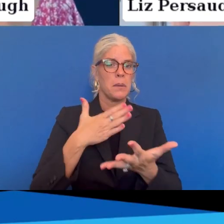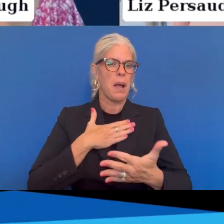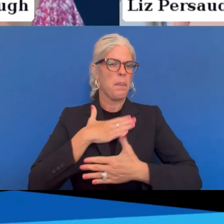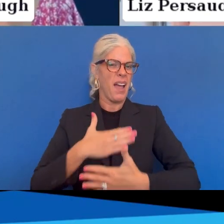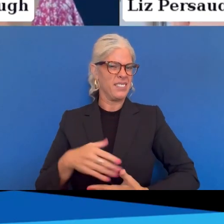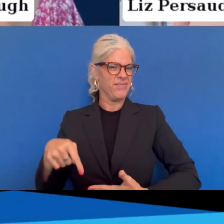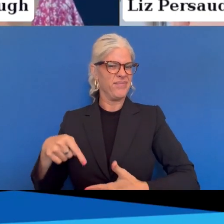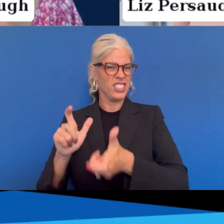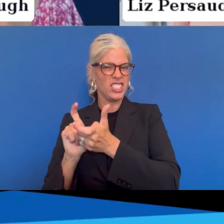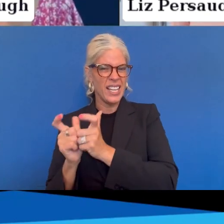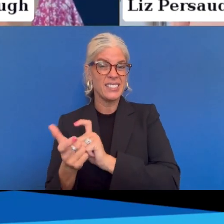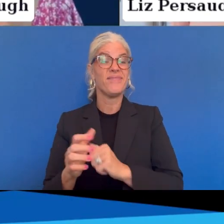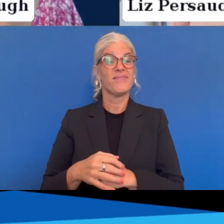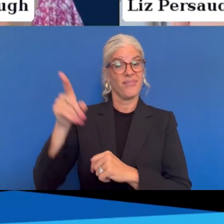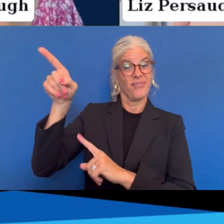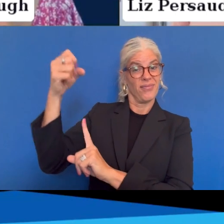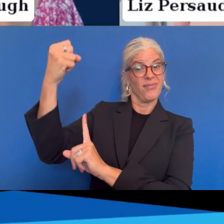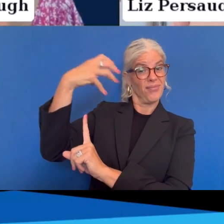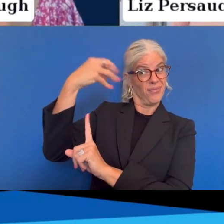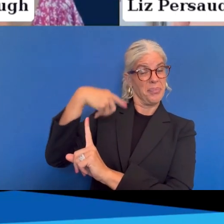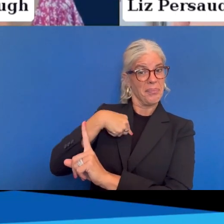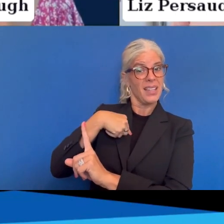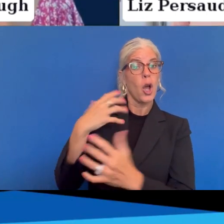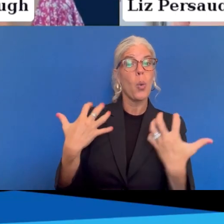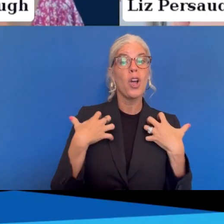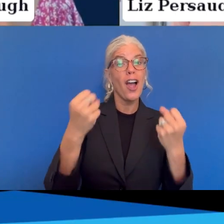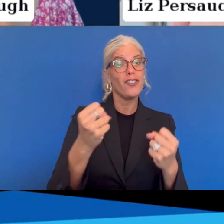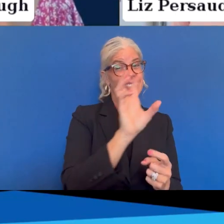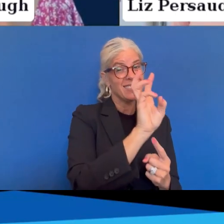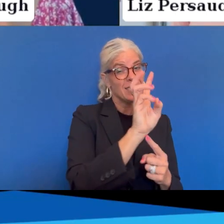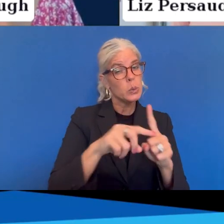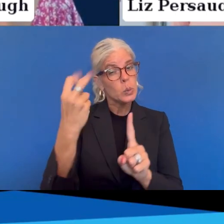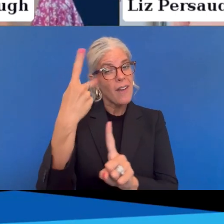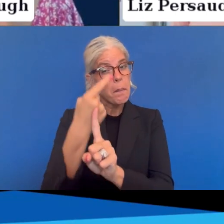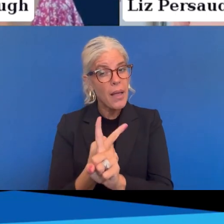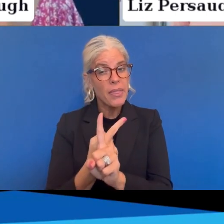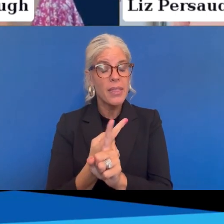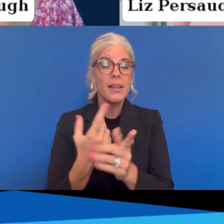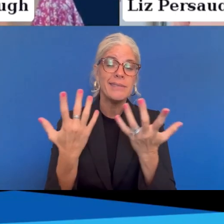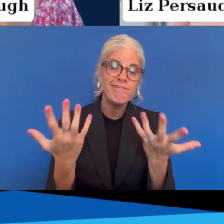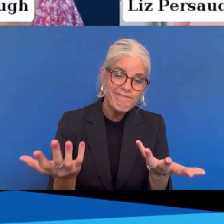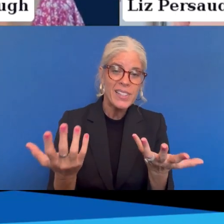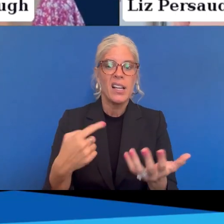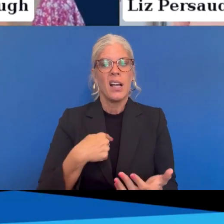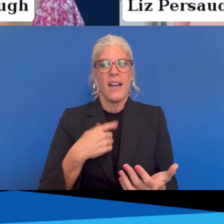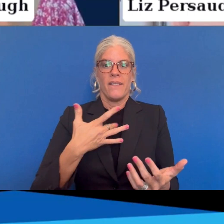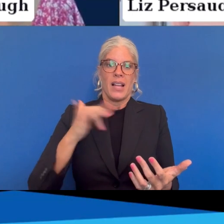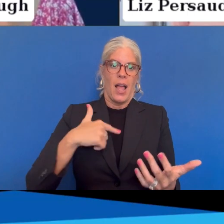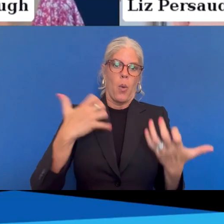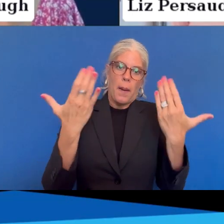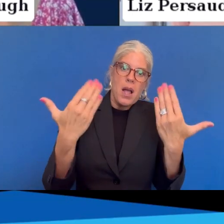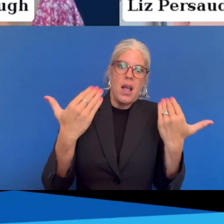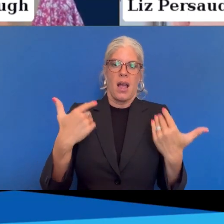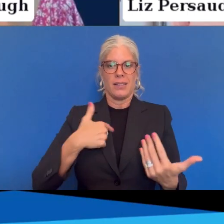some difficult things I'm dealing with my body changing. I was also told that recovery is 6 to 12 months.